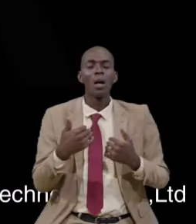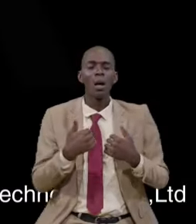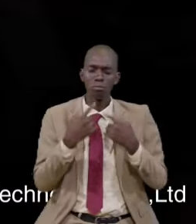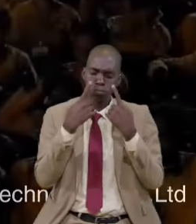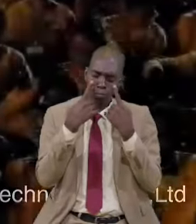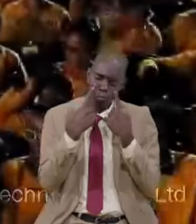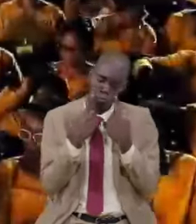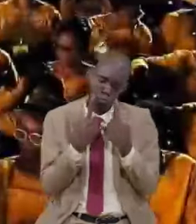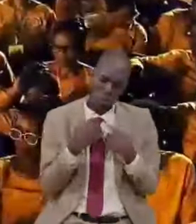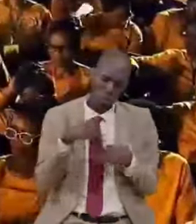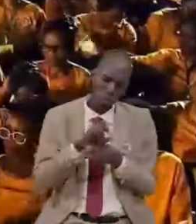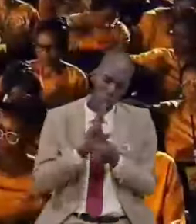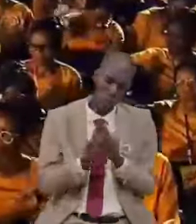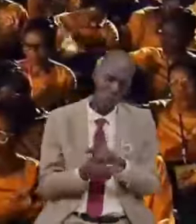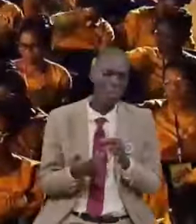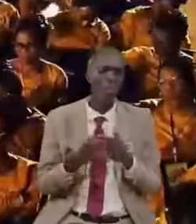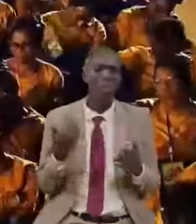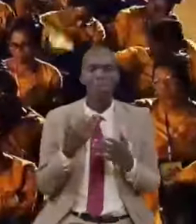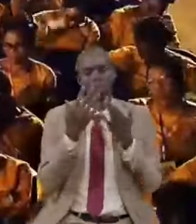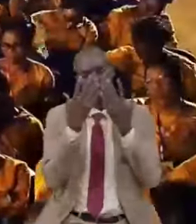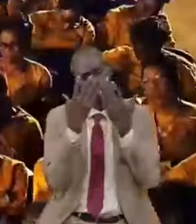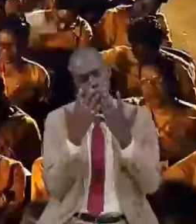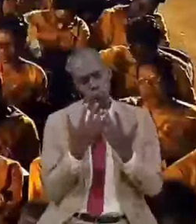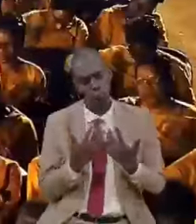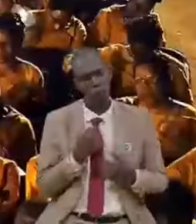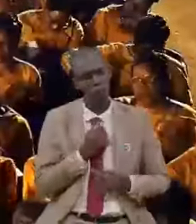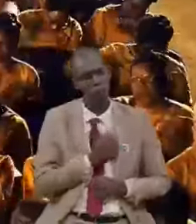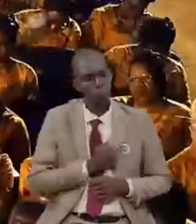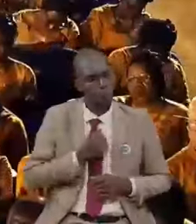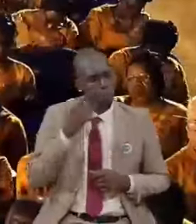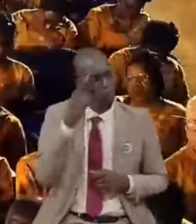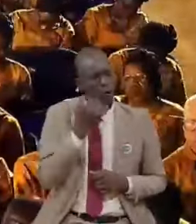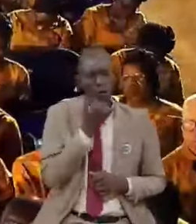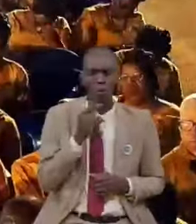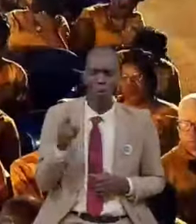done. He was sorry for what he had said. And now